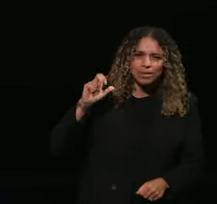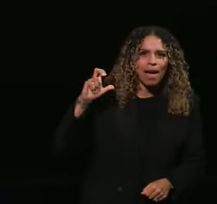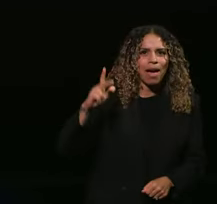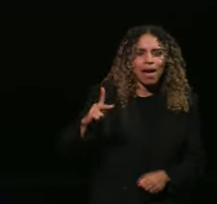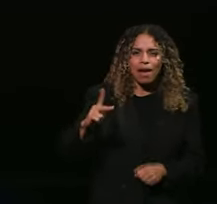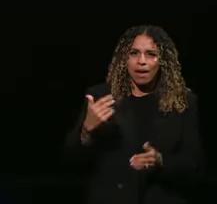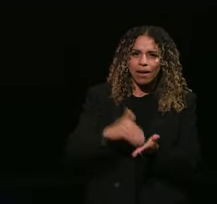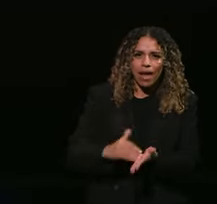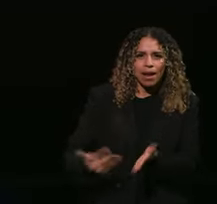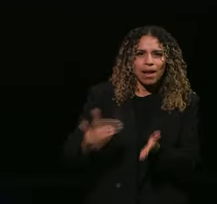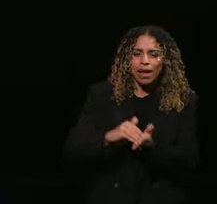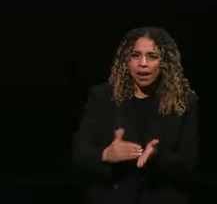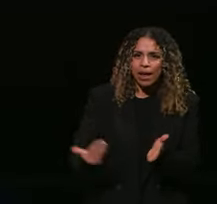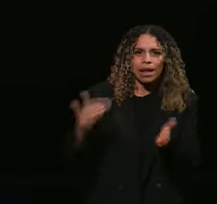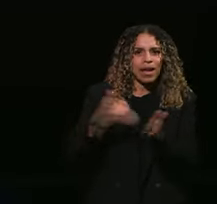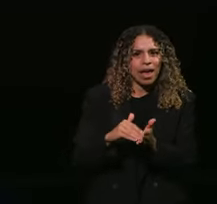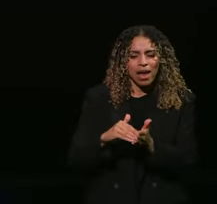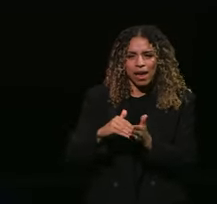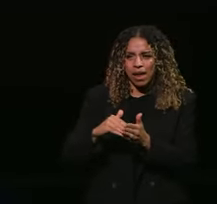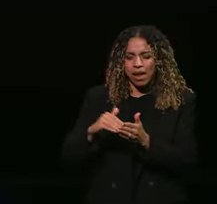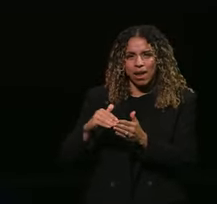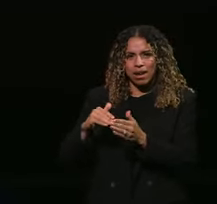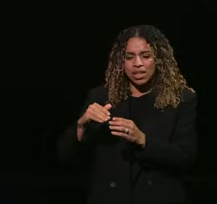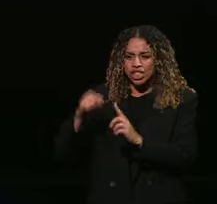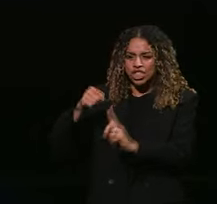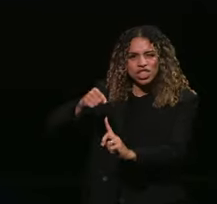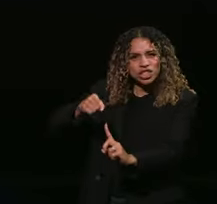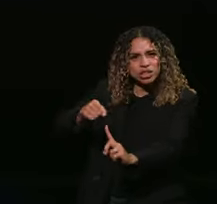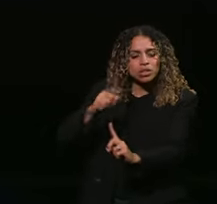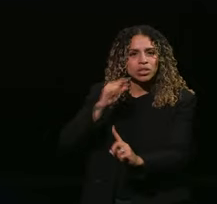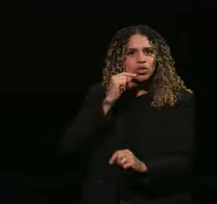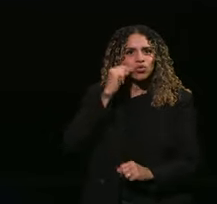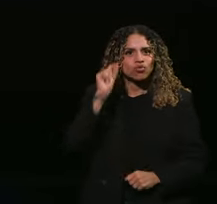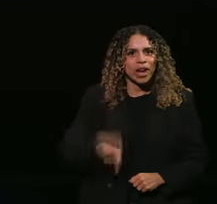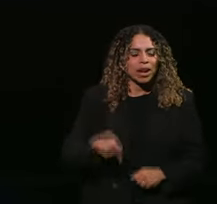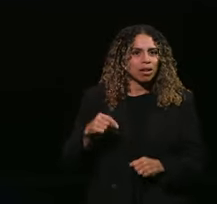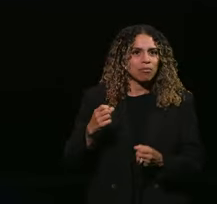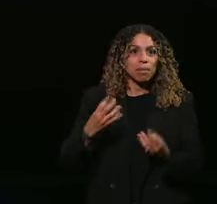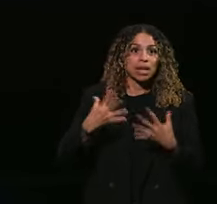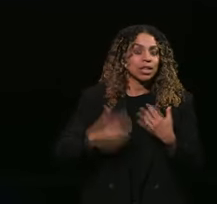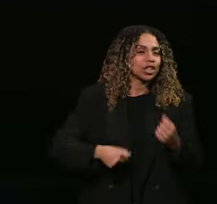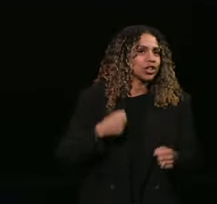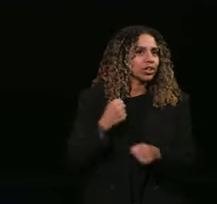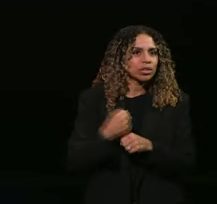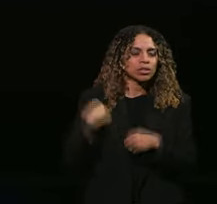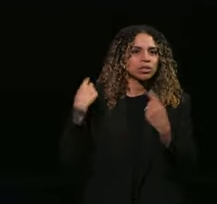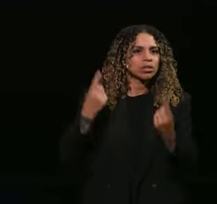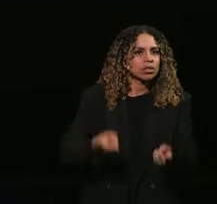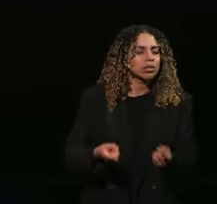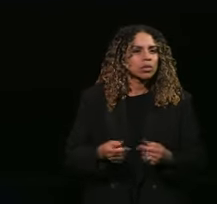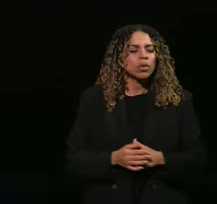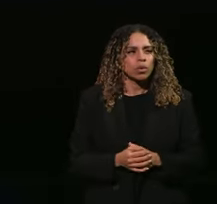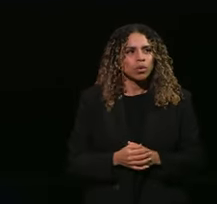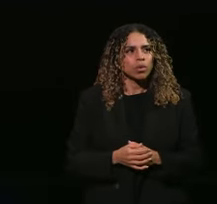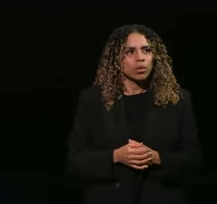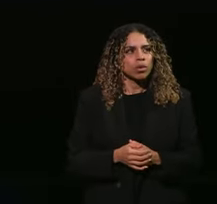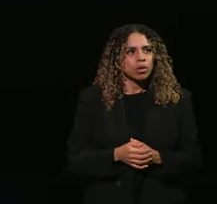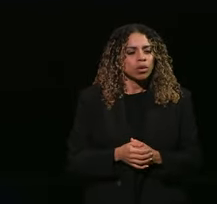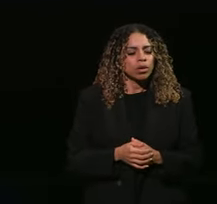And we all kind of failed in some way in this. So when